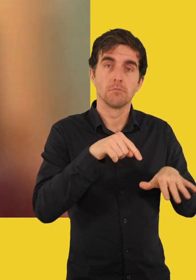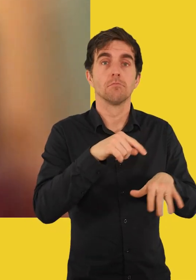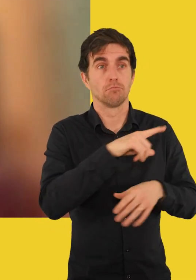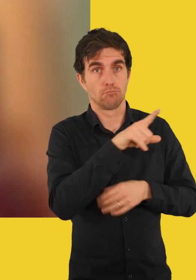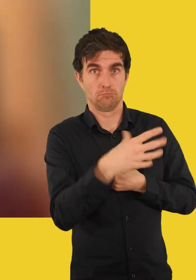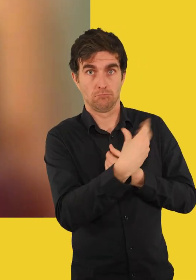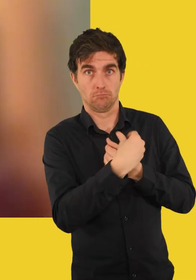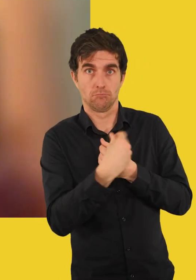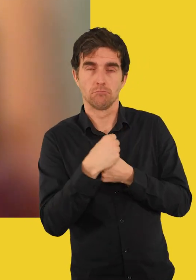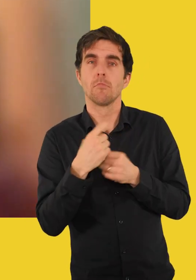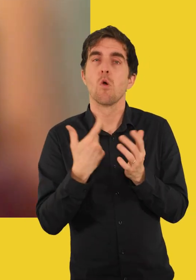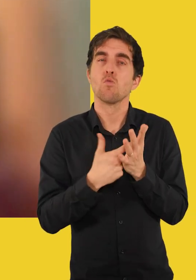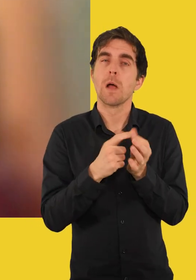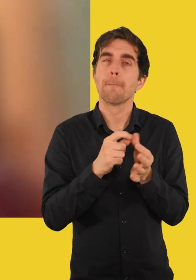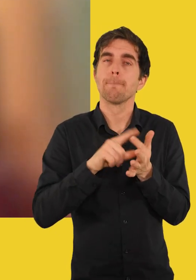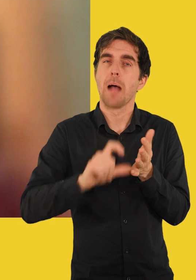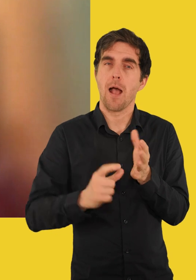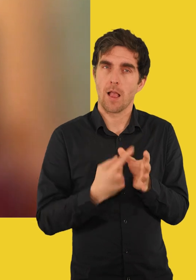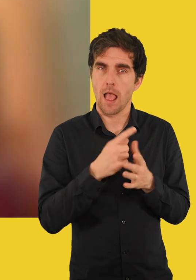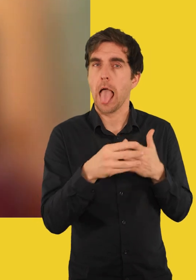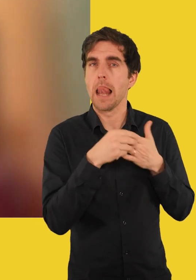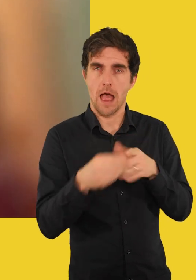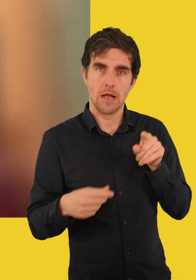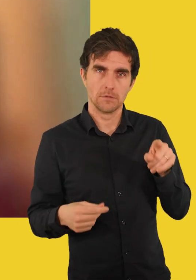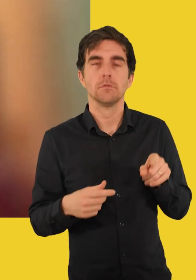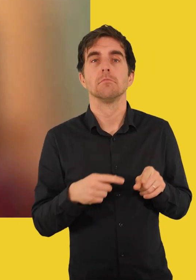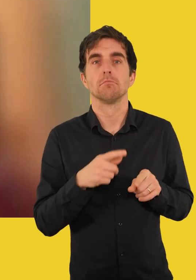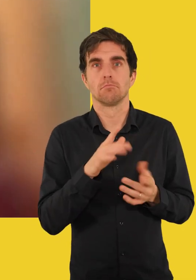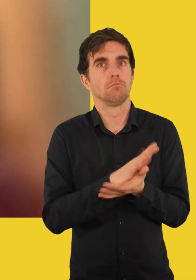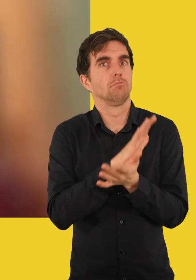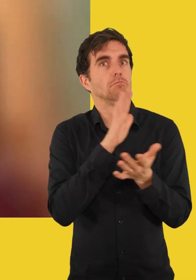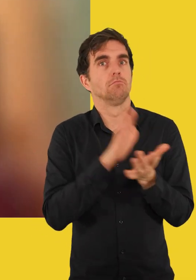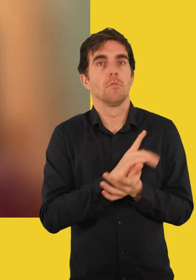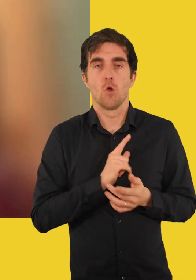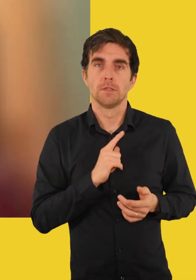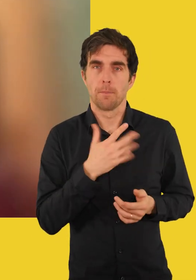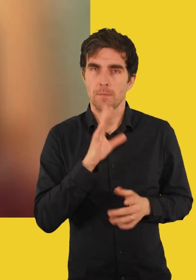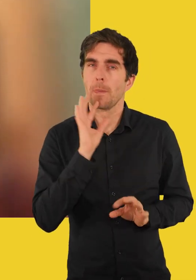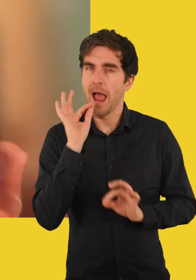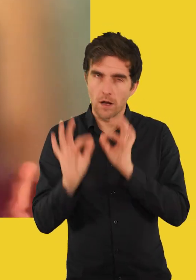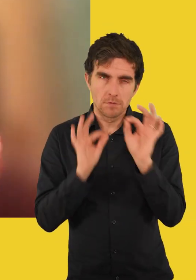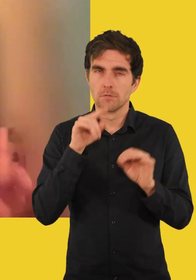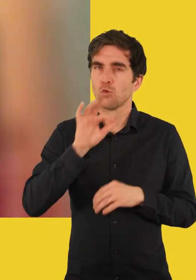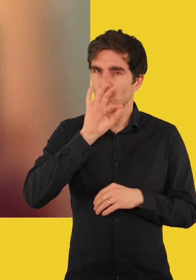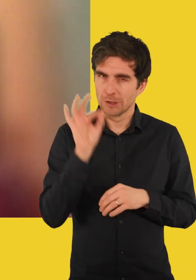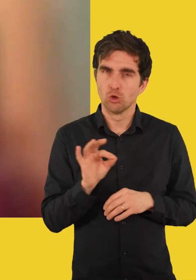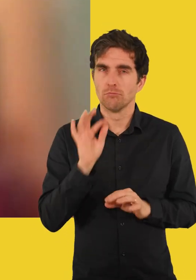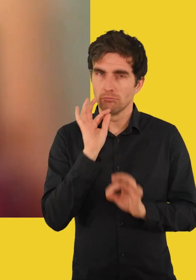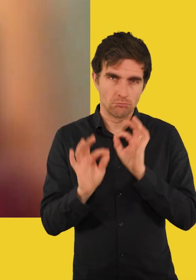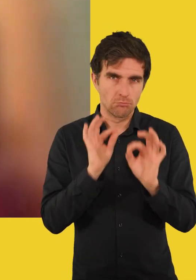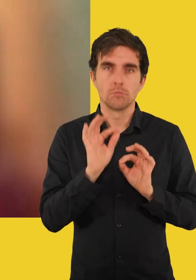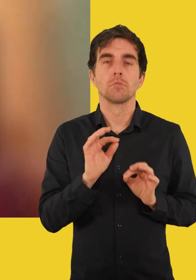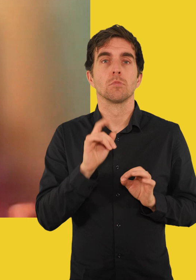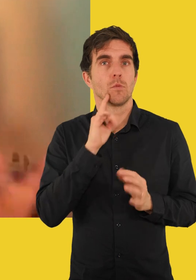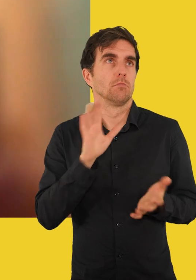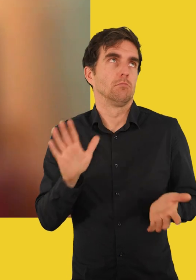Universal Recognition Movement that Rebecca leads. And they will be really happy because they had asked these